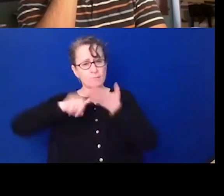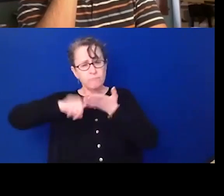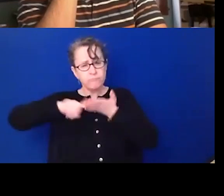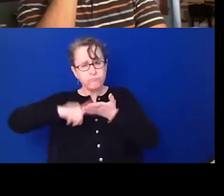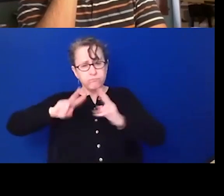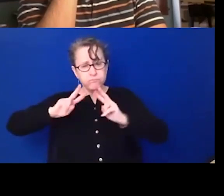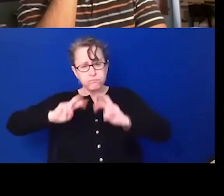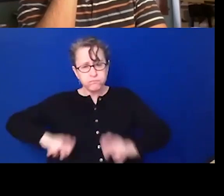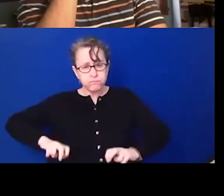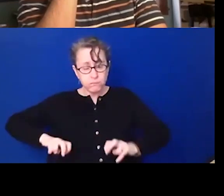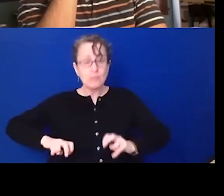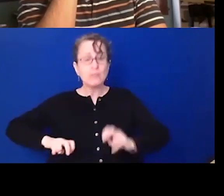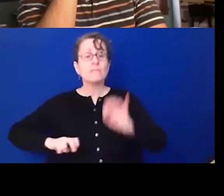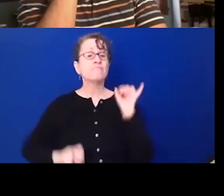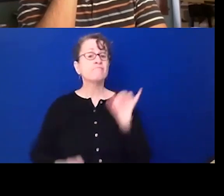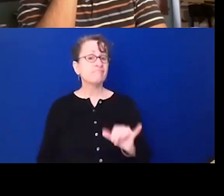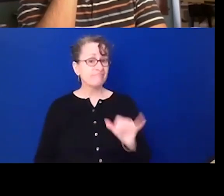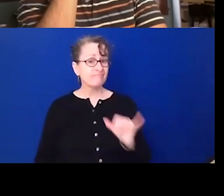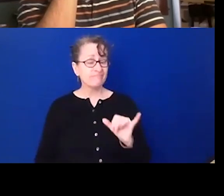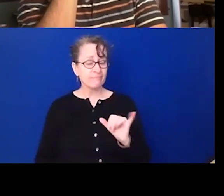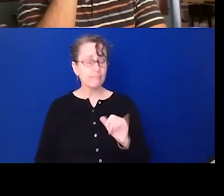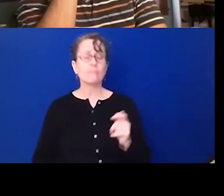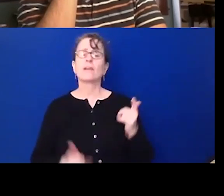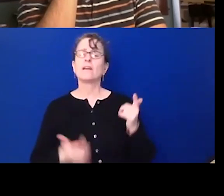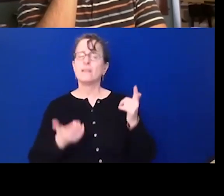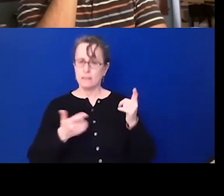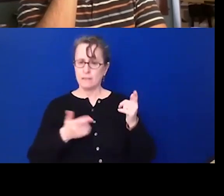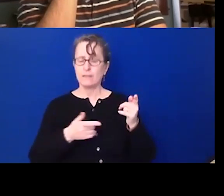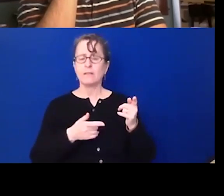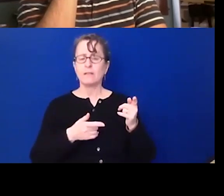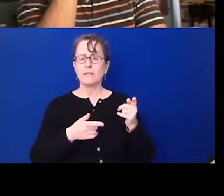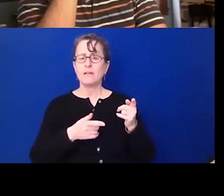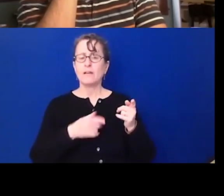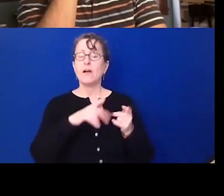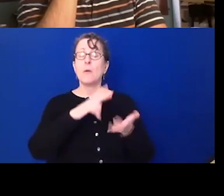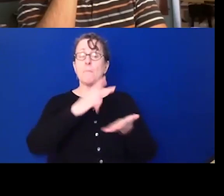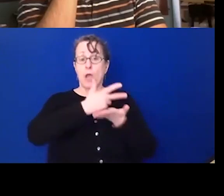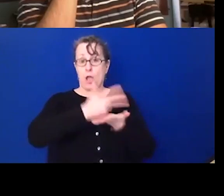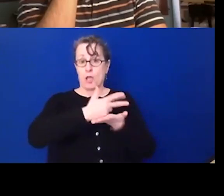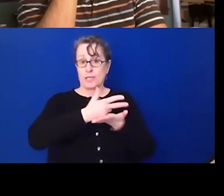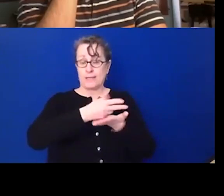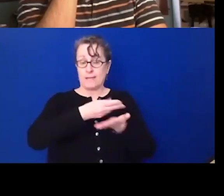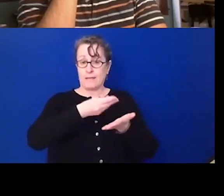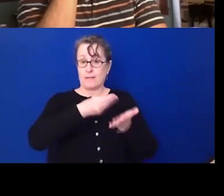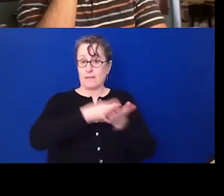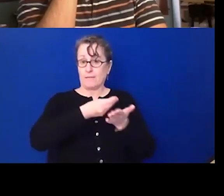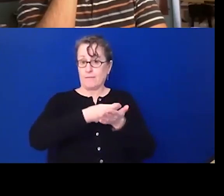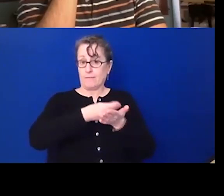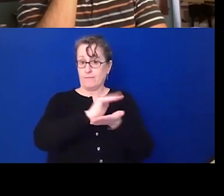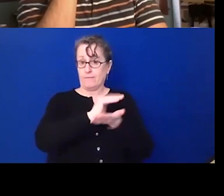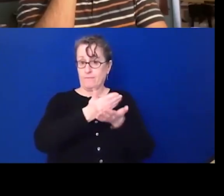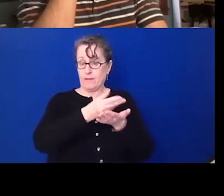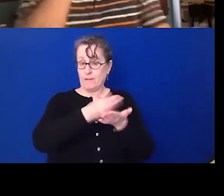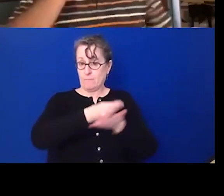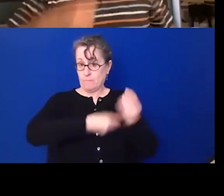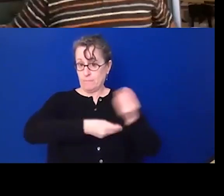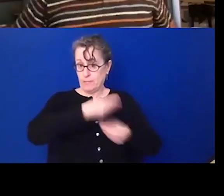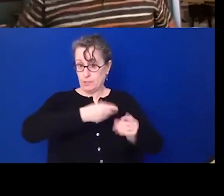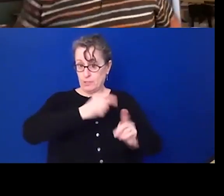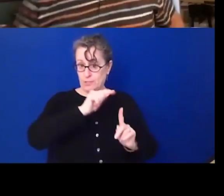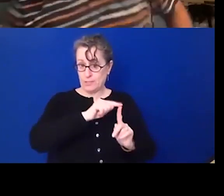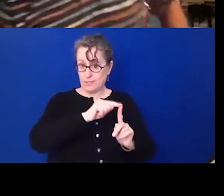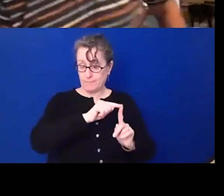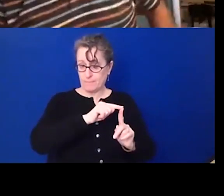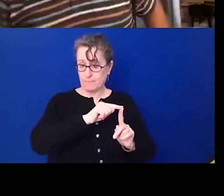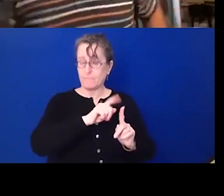to much of the rest of the operations in the fund, where the continued impacts